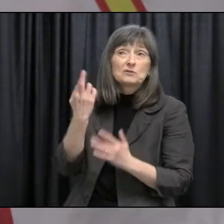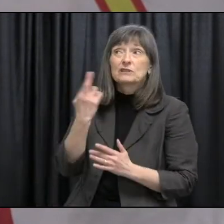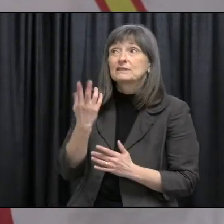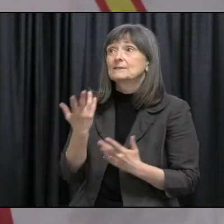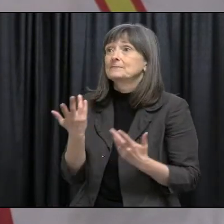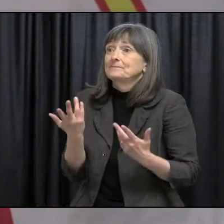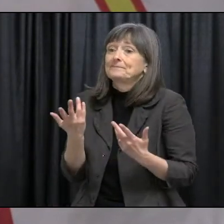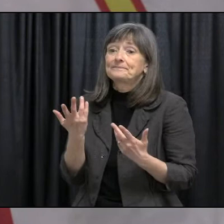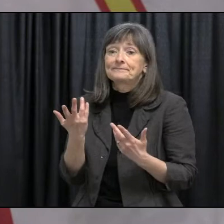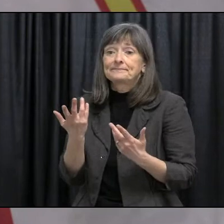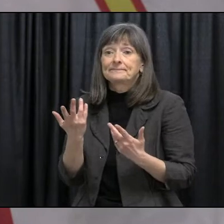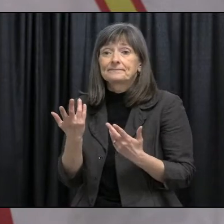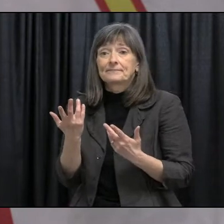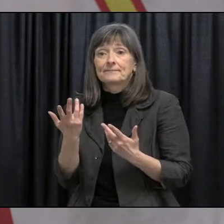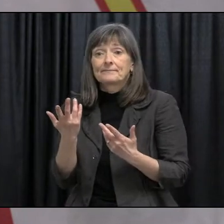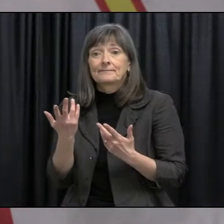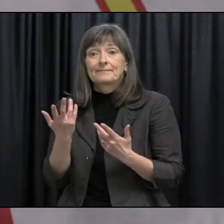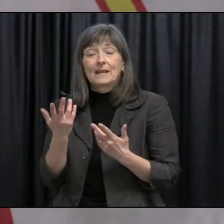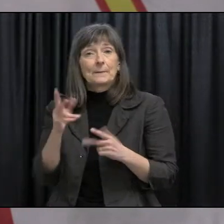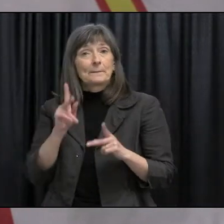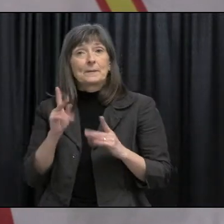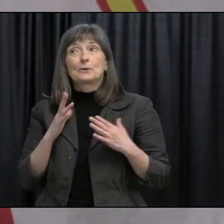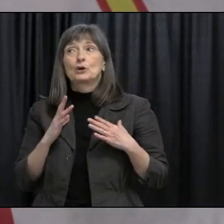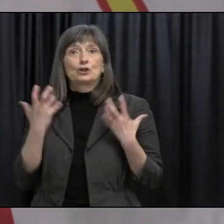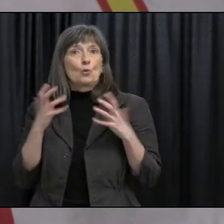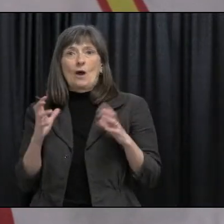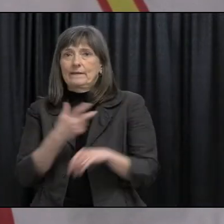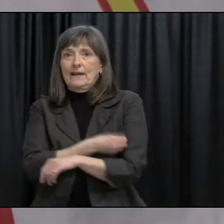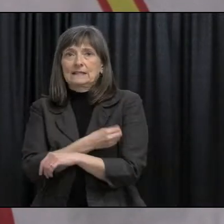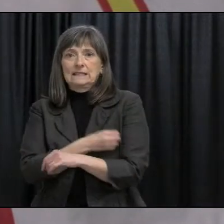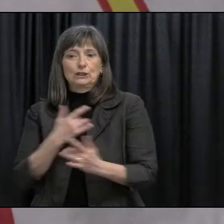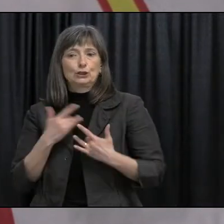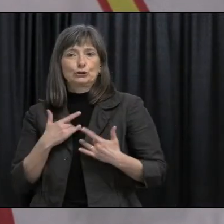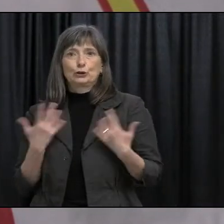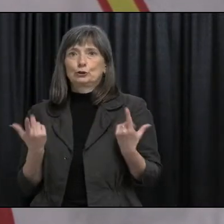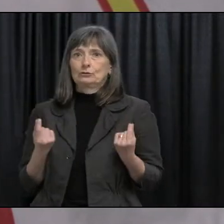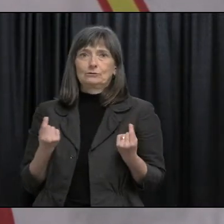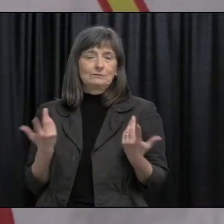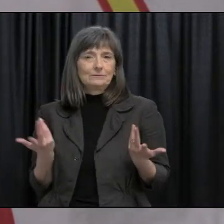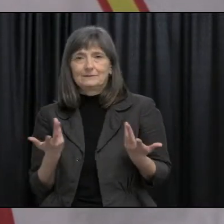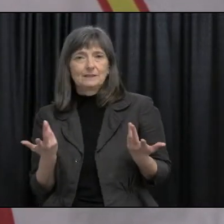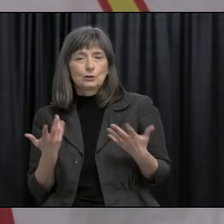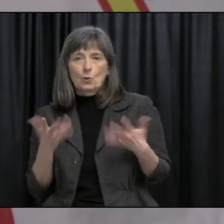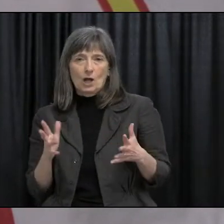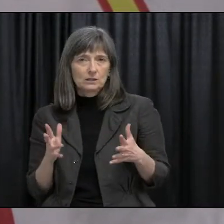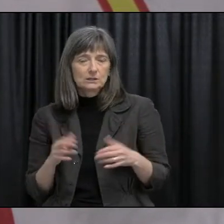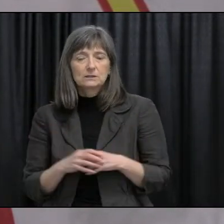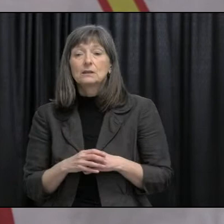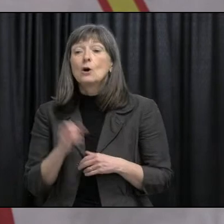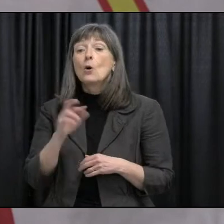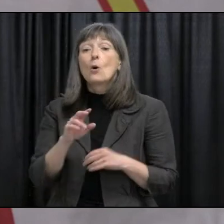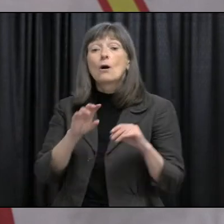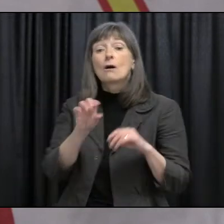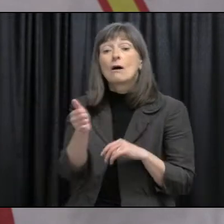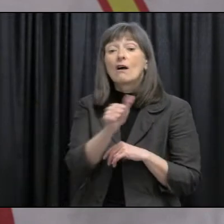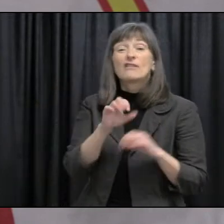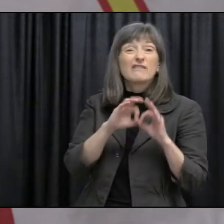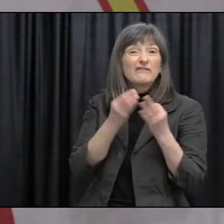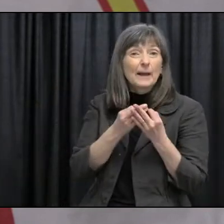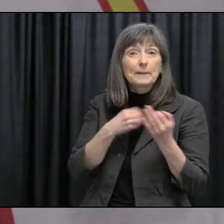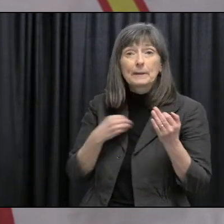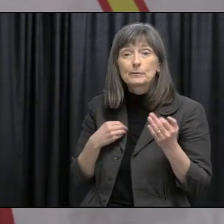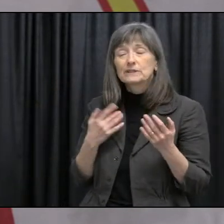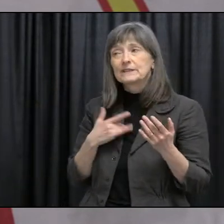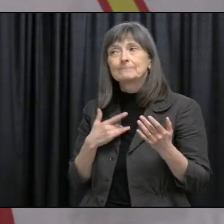people, being concerned about having a vaccine. Sometimes there are concerns from family members. So